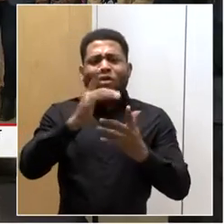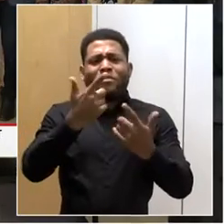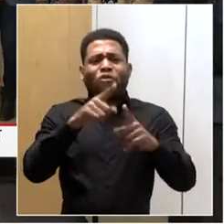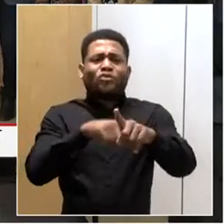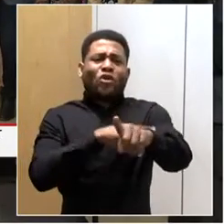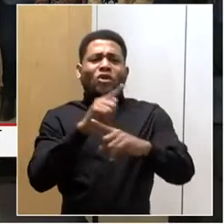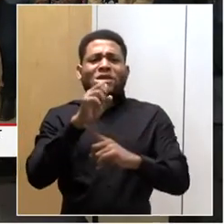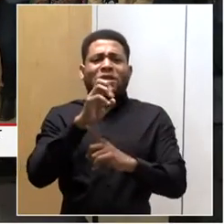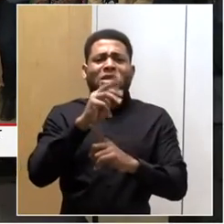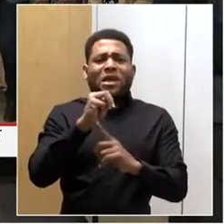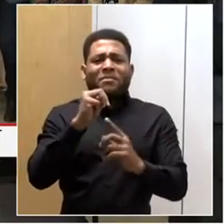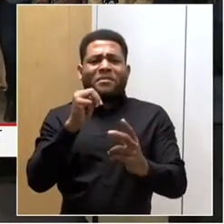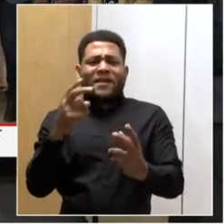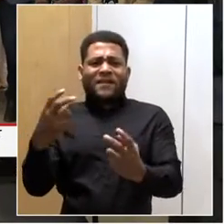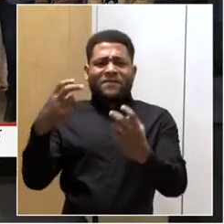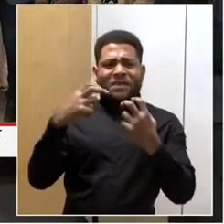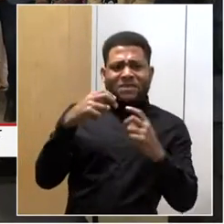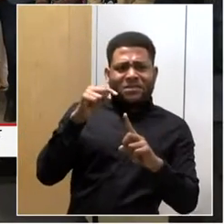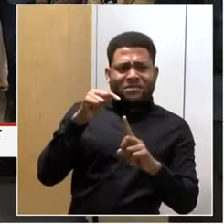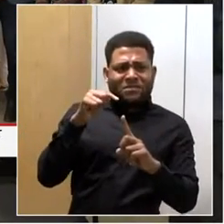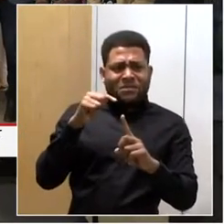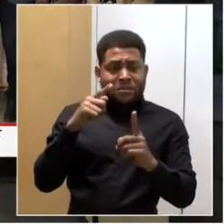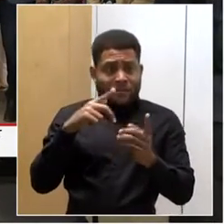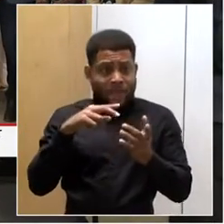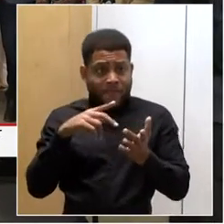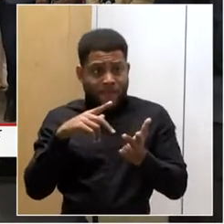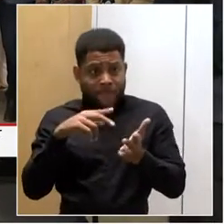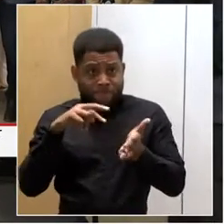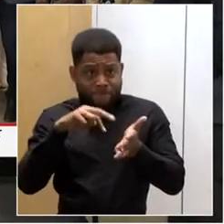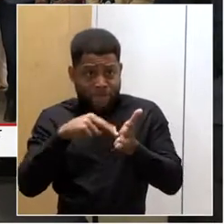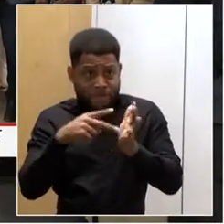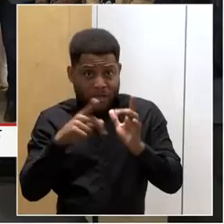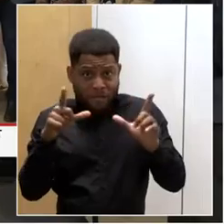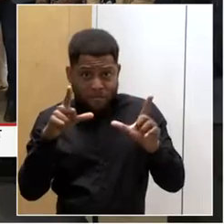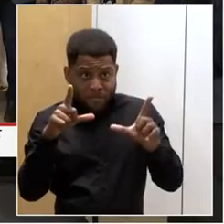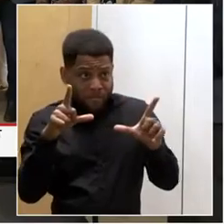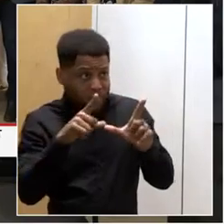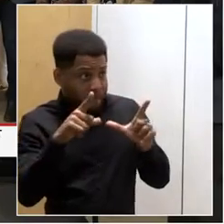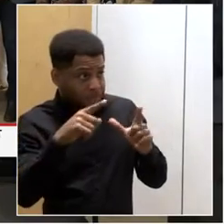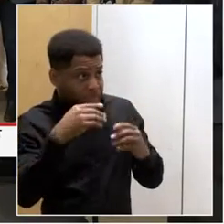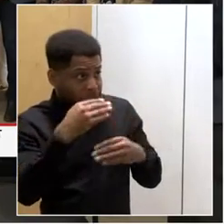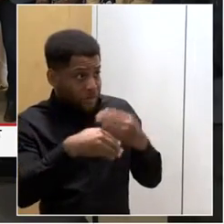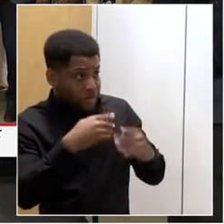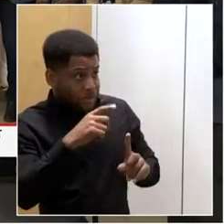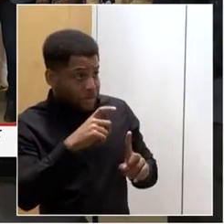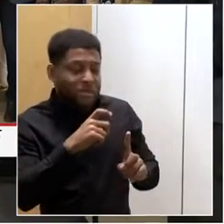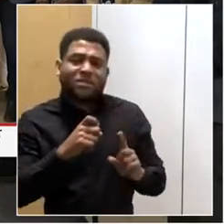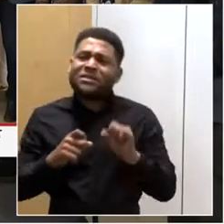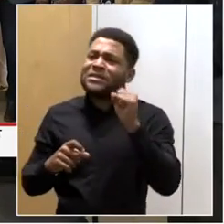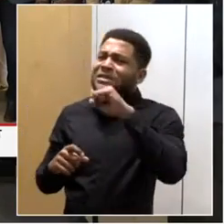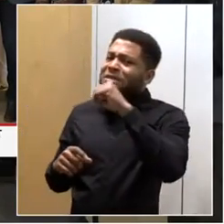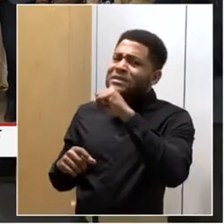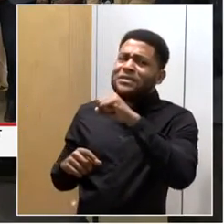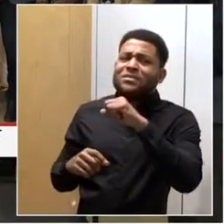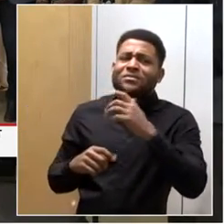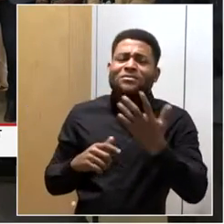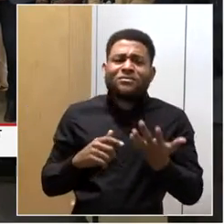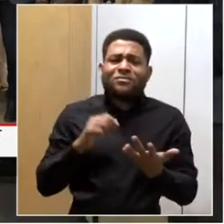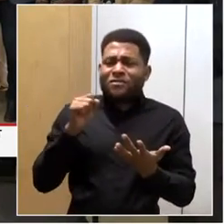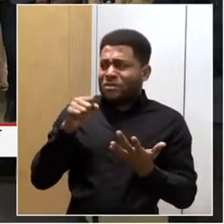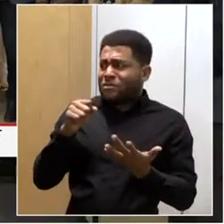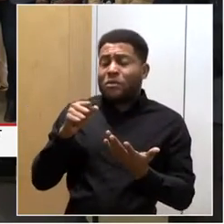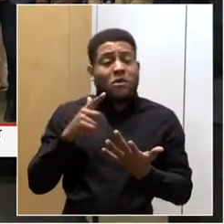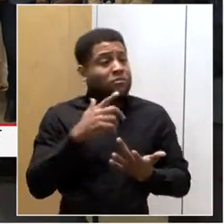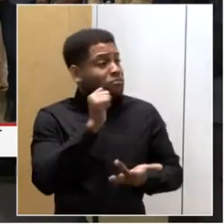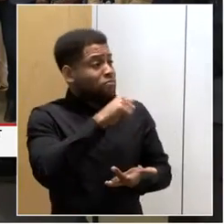Are you talking about the permitting process? Oh, for sure. Well, first of all, I think you heard about what